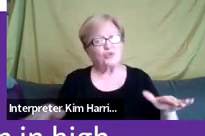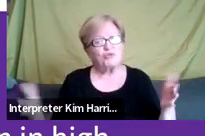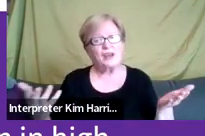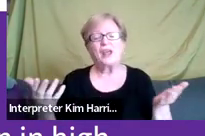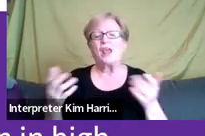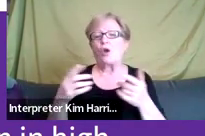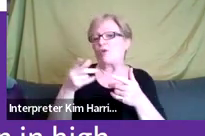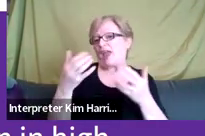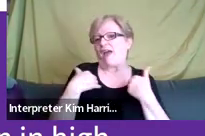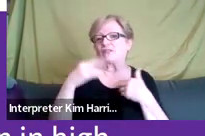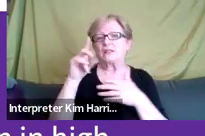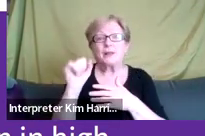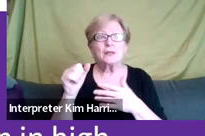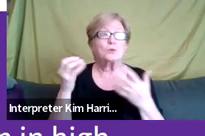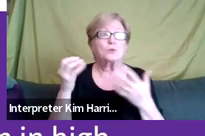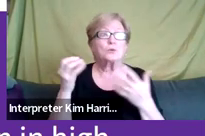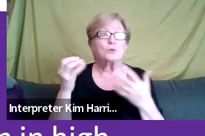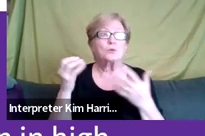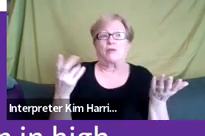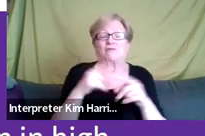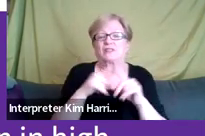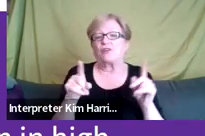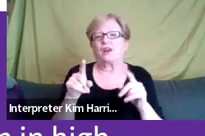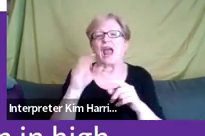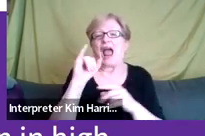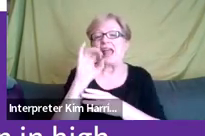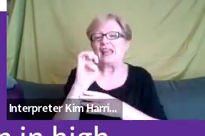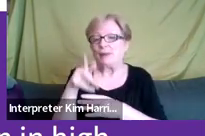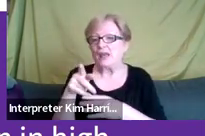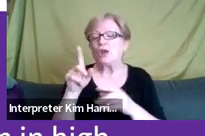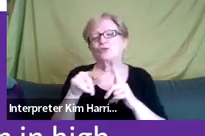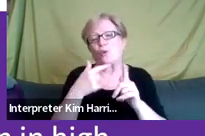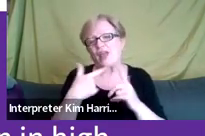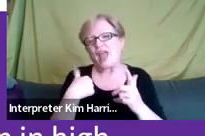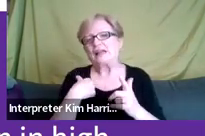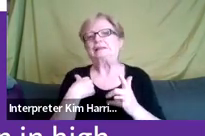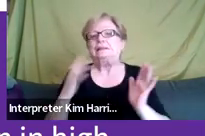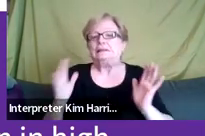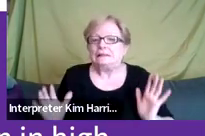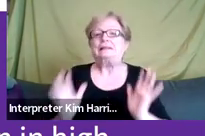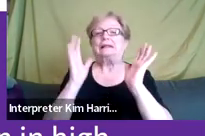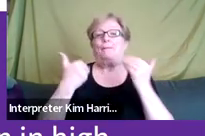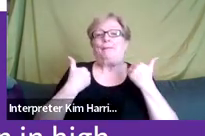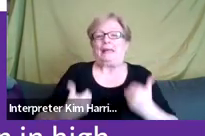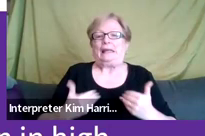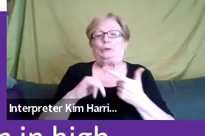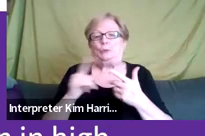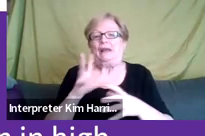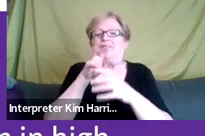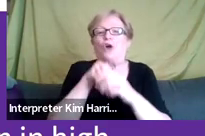disabilities or had different IEPs or any of those things. And that's what kind of pushed me into this role. I want to